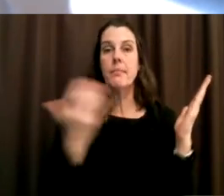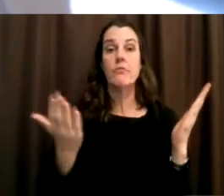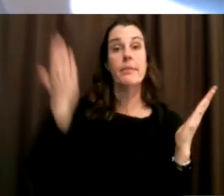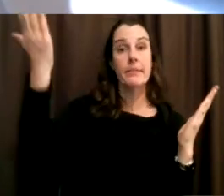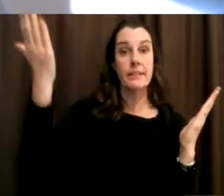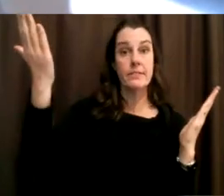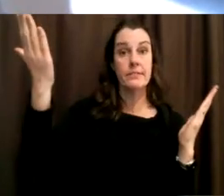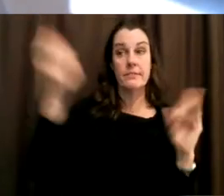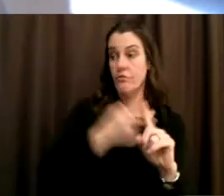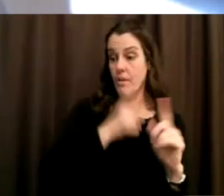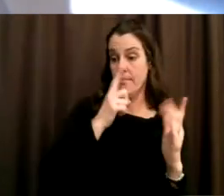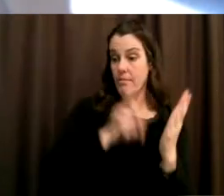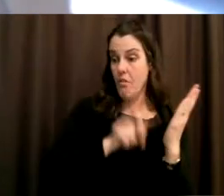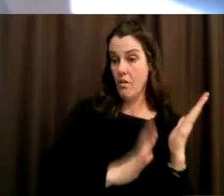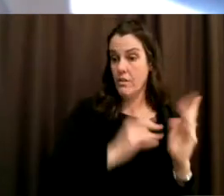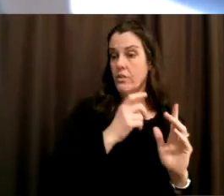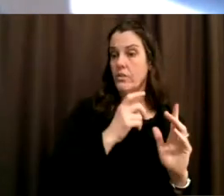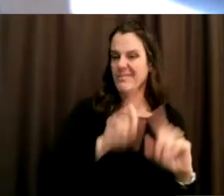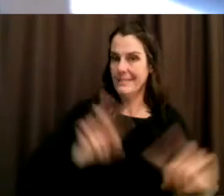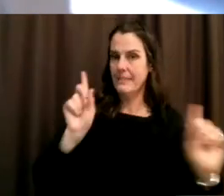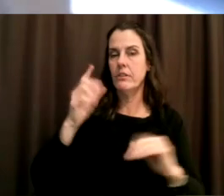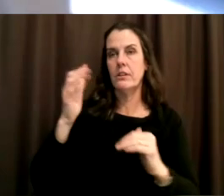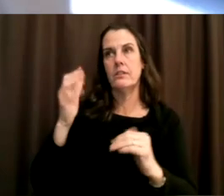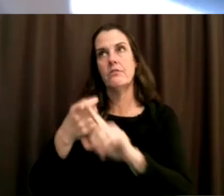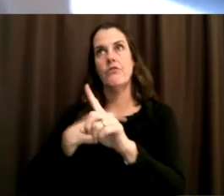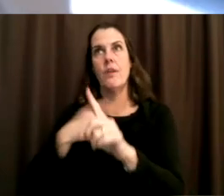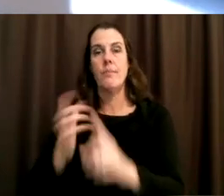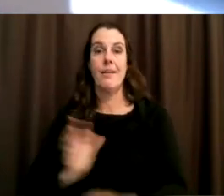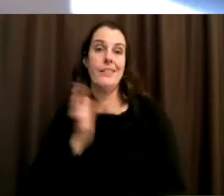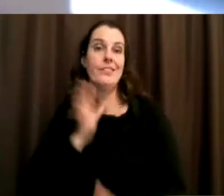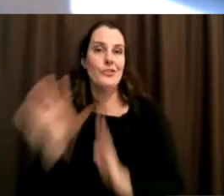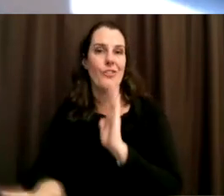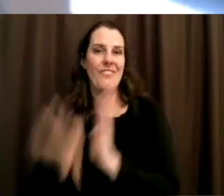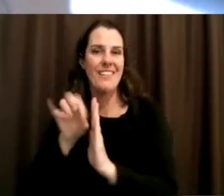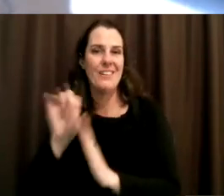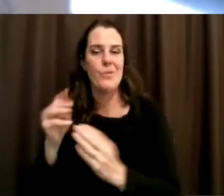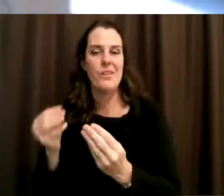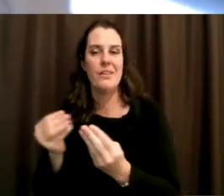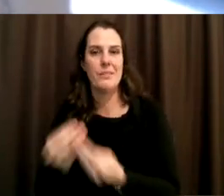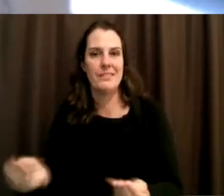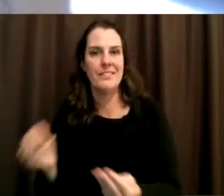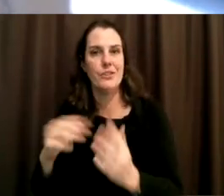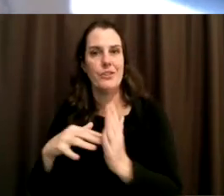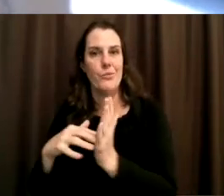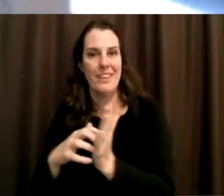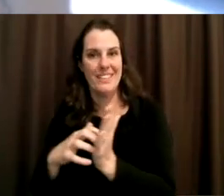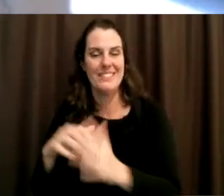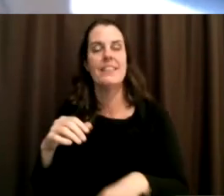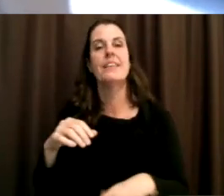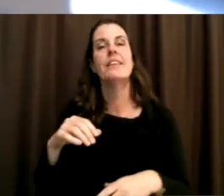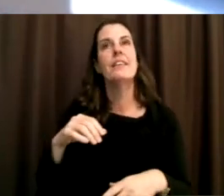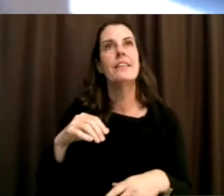recommendations from the auditor that are different from an official finding or material weakness, that are